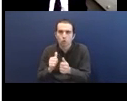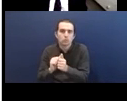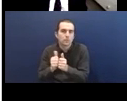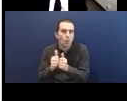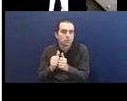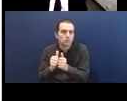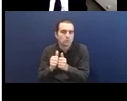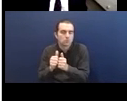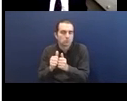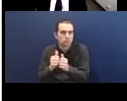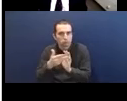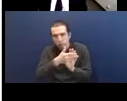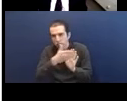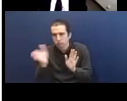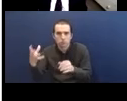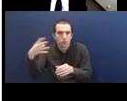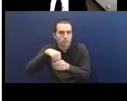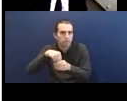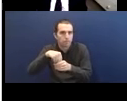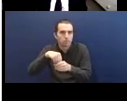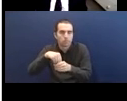renovated in a way that's going to make it accessible.